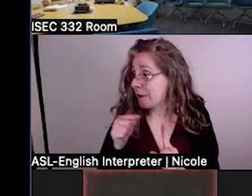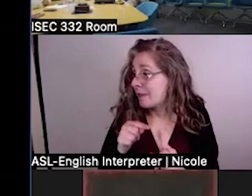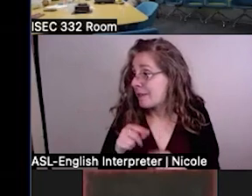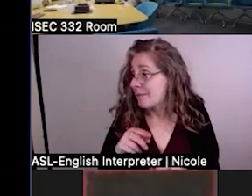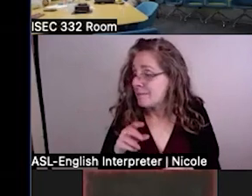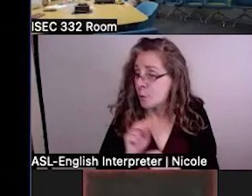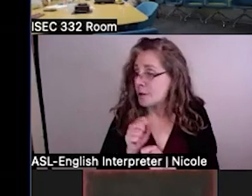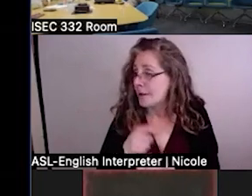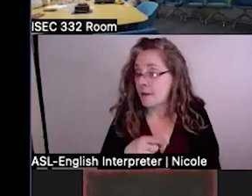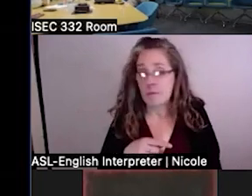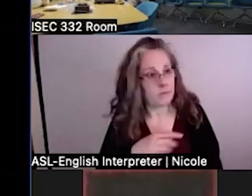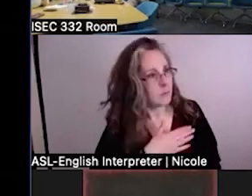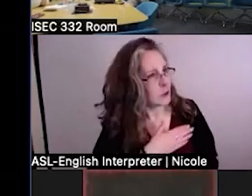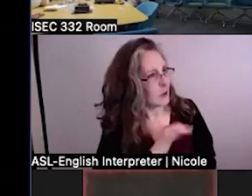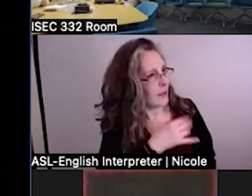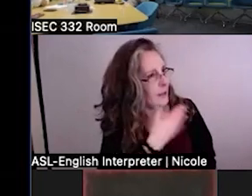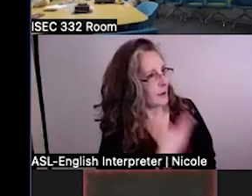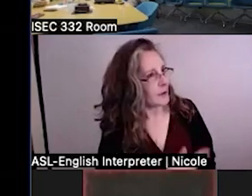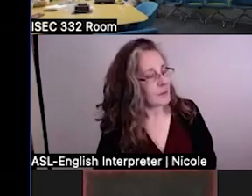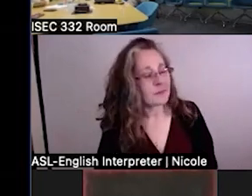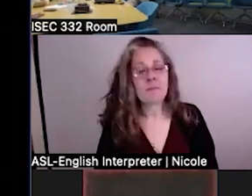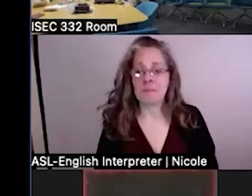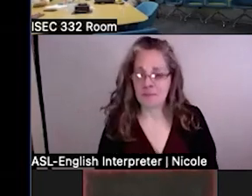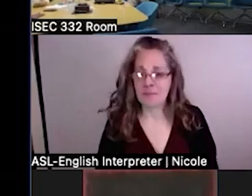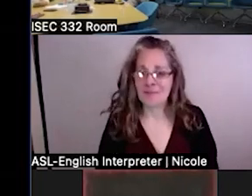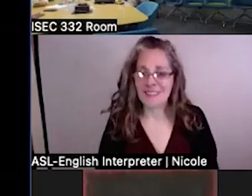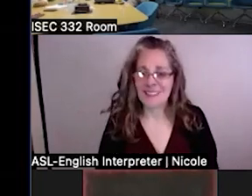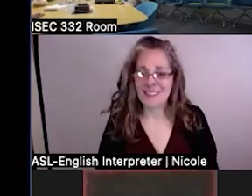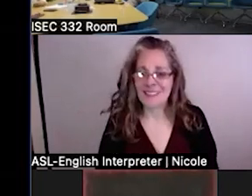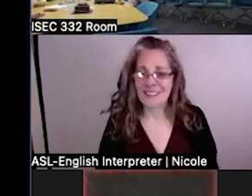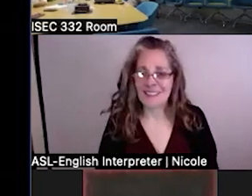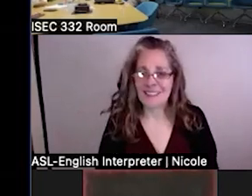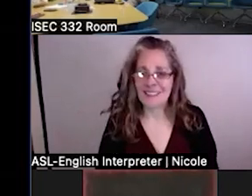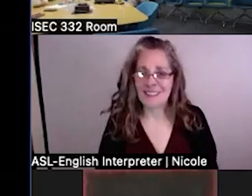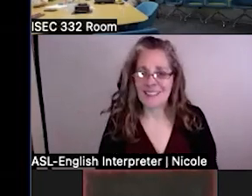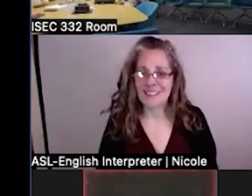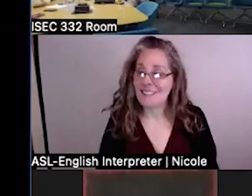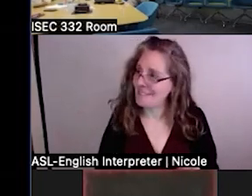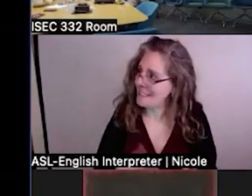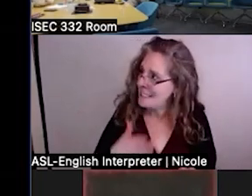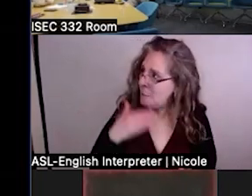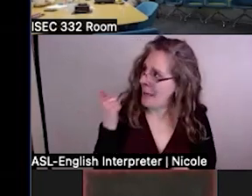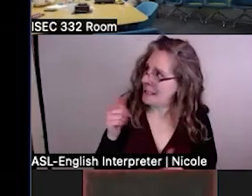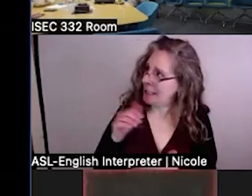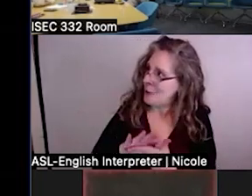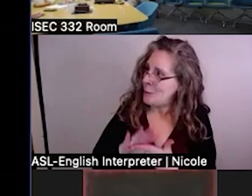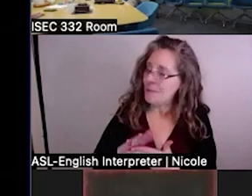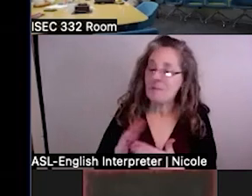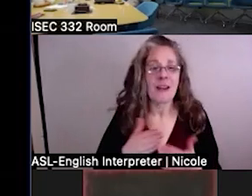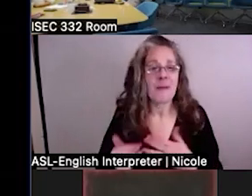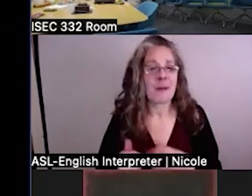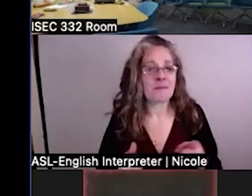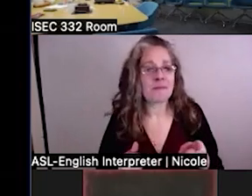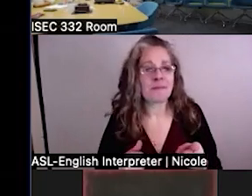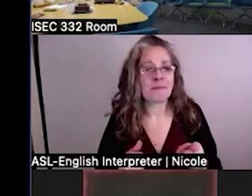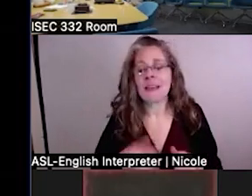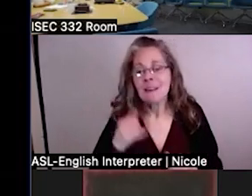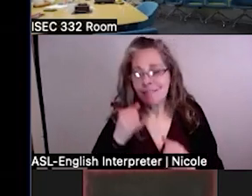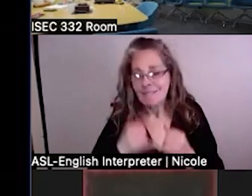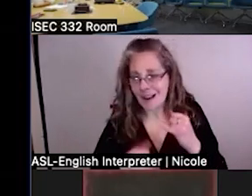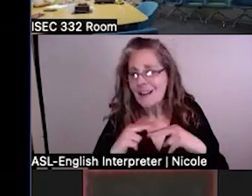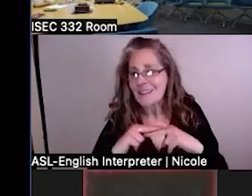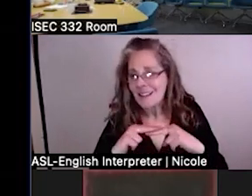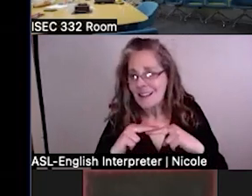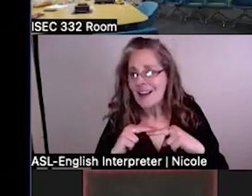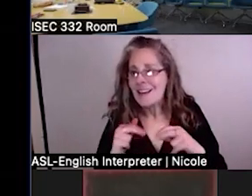you. All right, Thank you. I was like, that's cool. so this is my final slide and then let's just